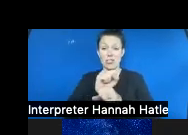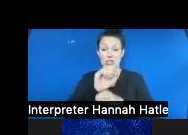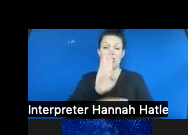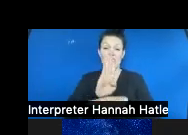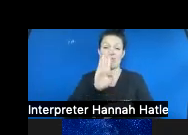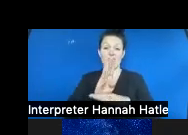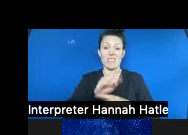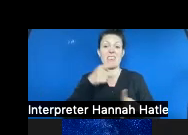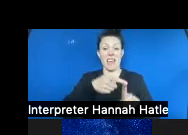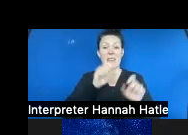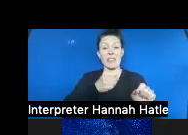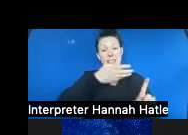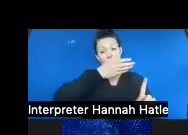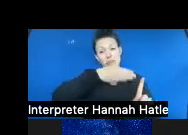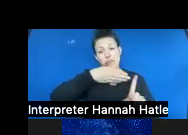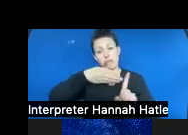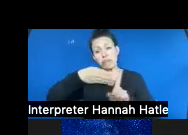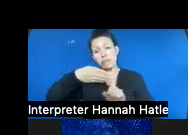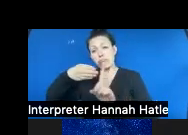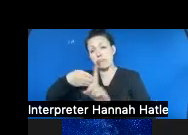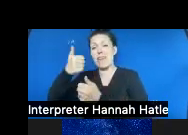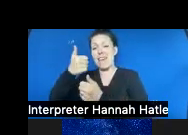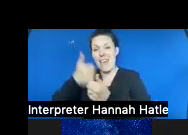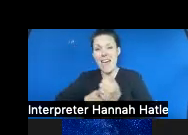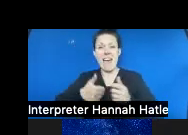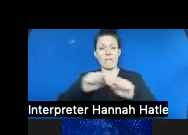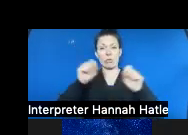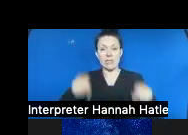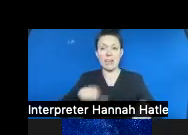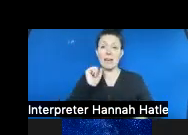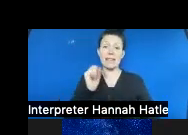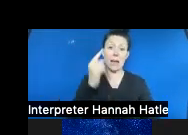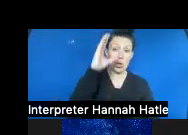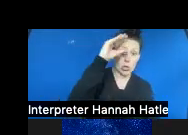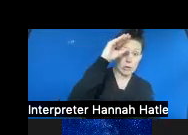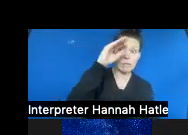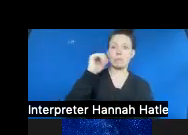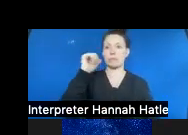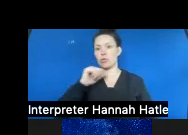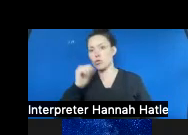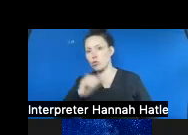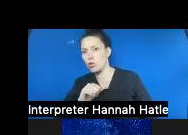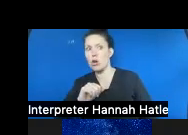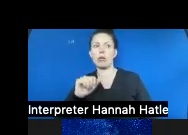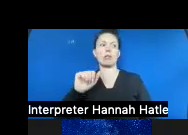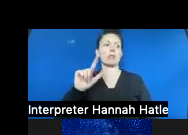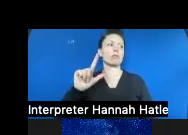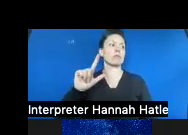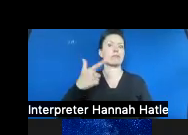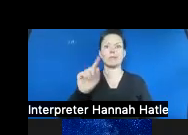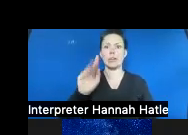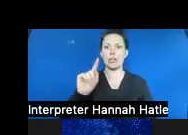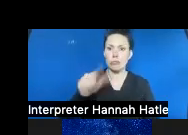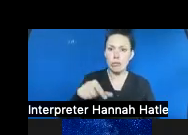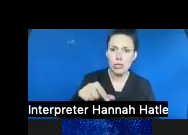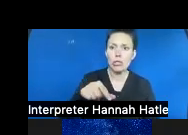every spectrum of the human world. It's not just girls, it's not just boys, it includes the LGBTQ, gender